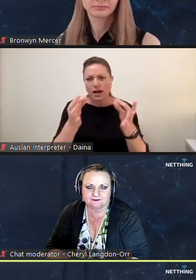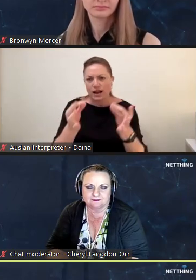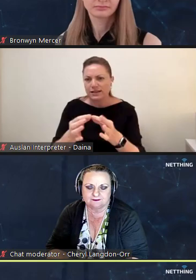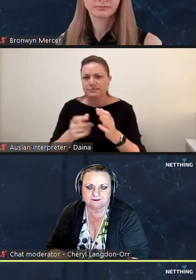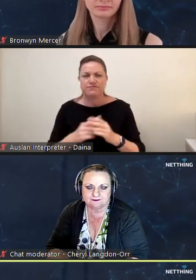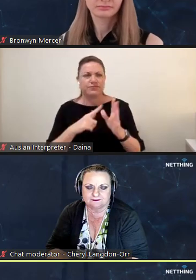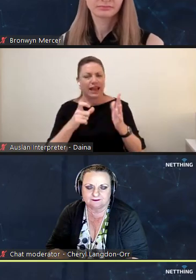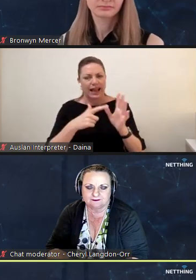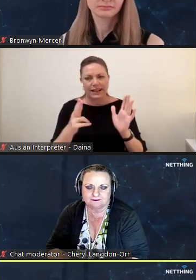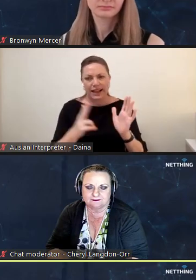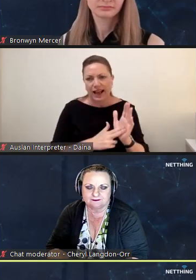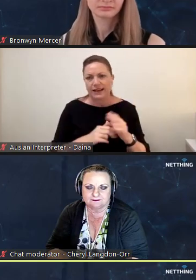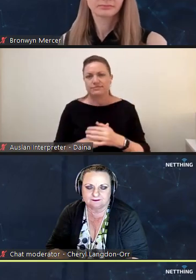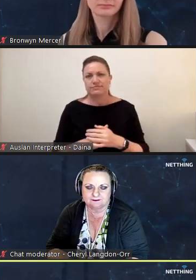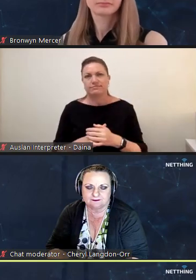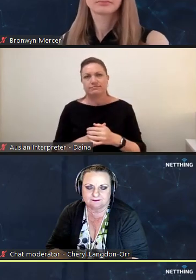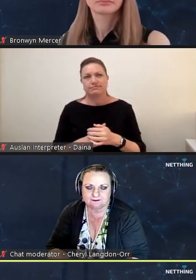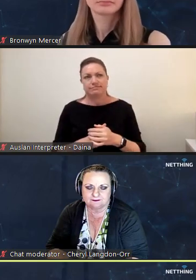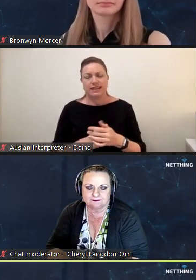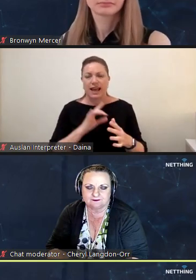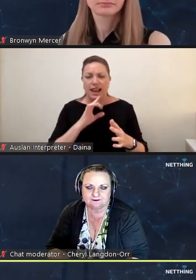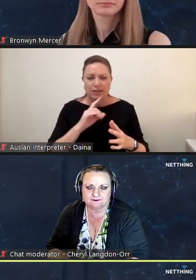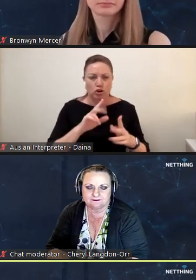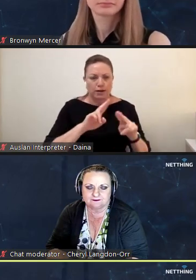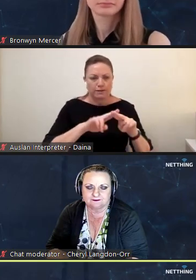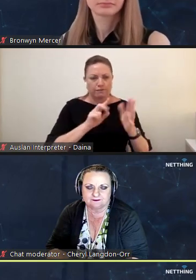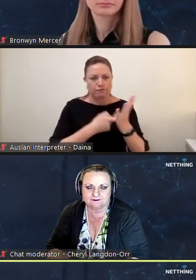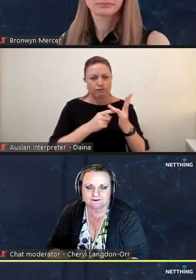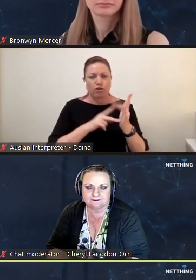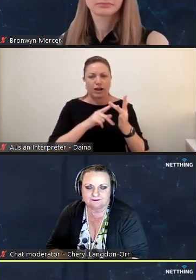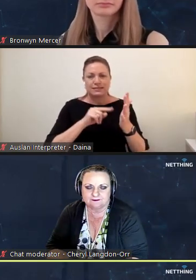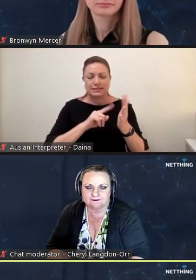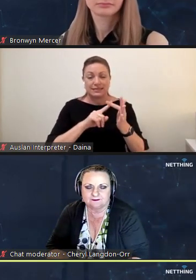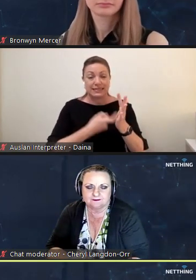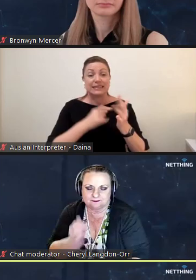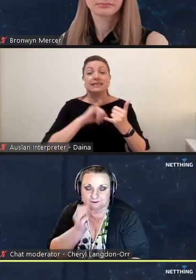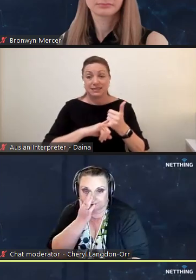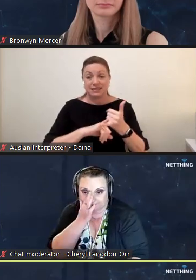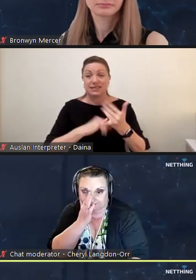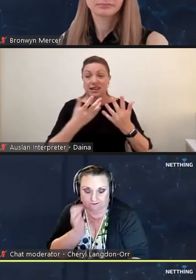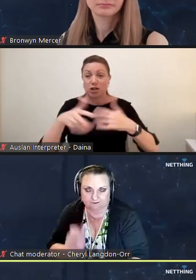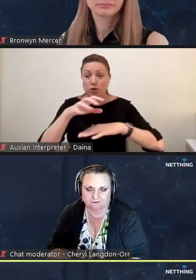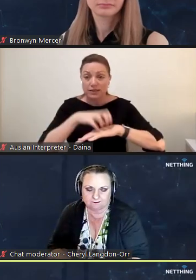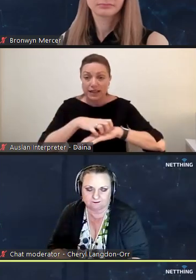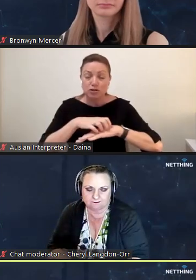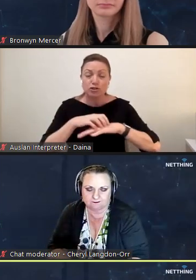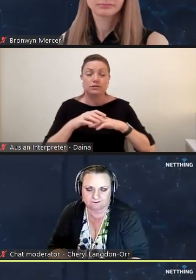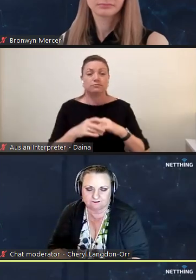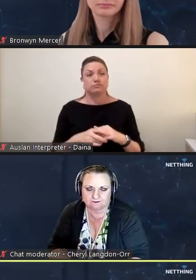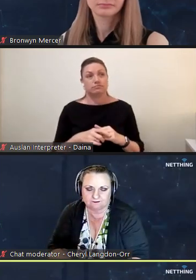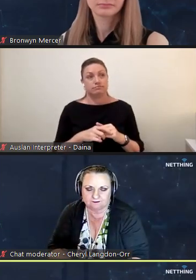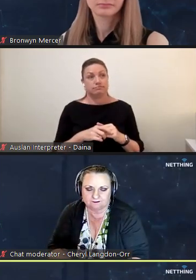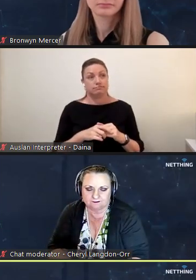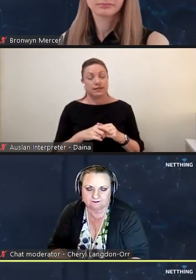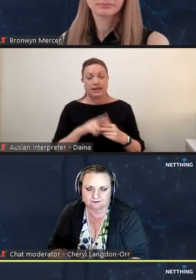ACAN, coordinated with the likes of Annalisa from the Federal Department of Communications, and